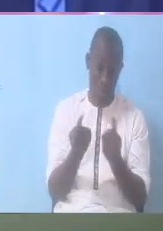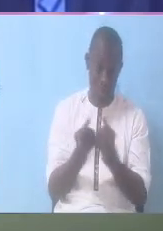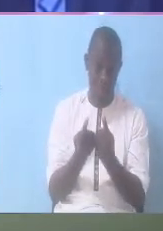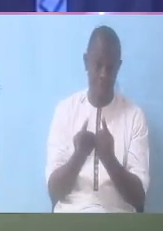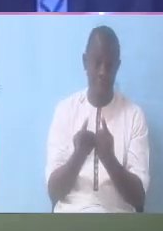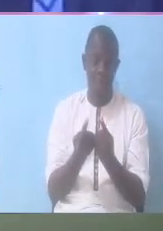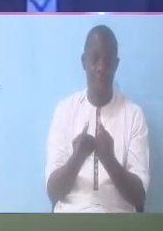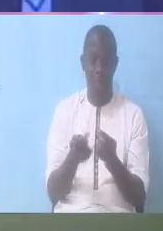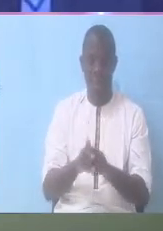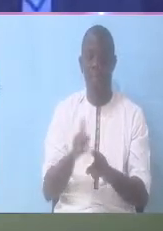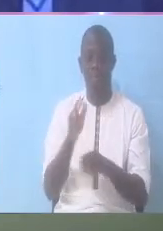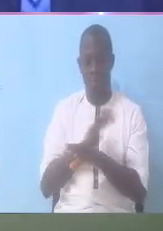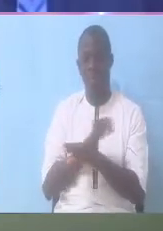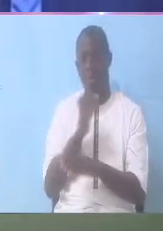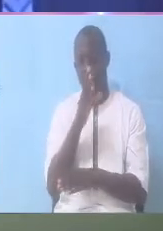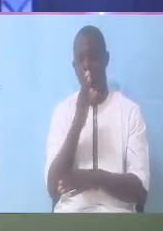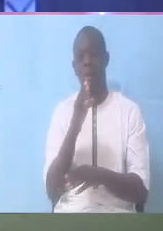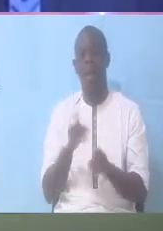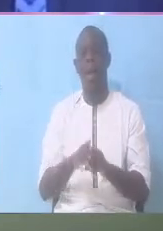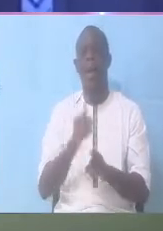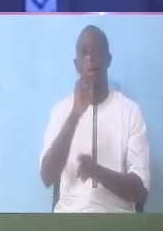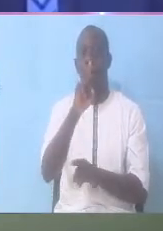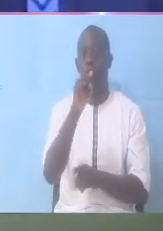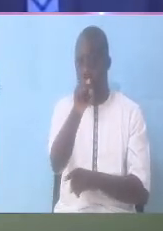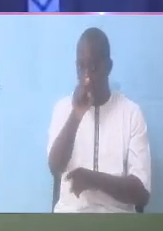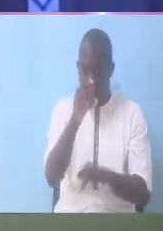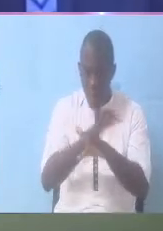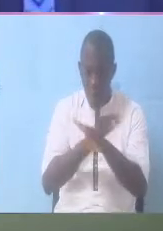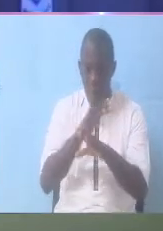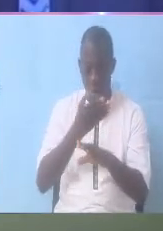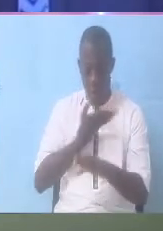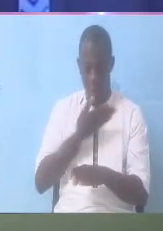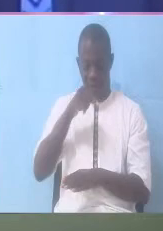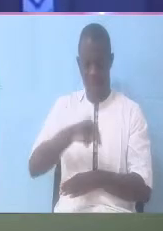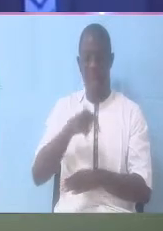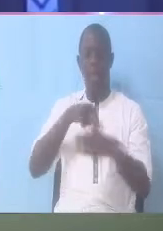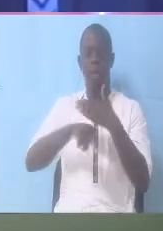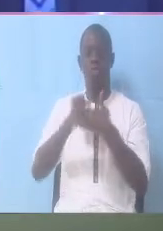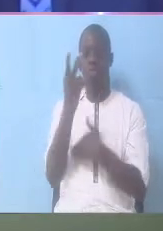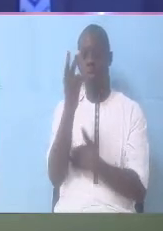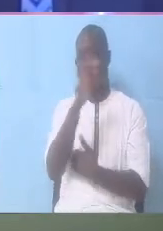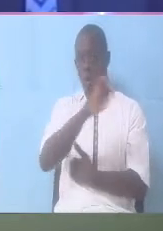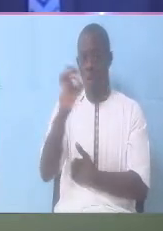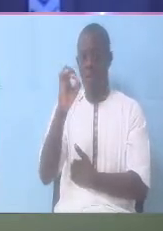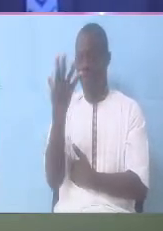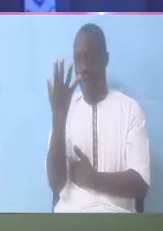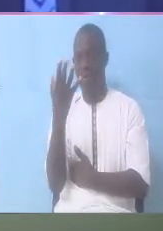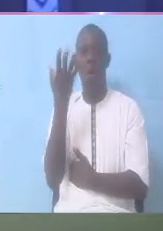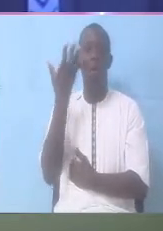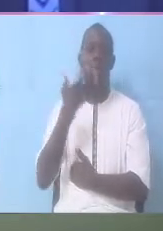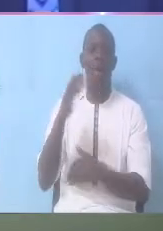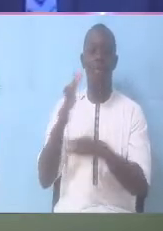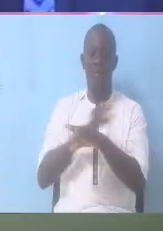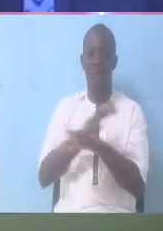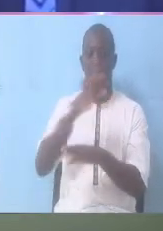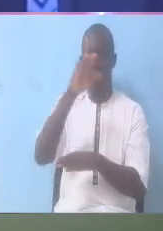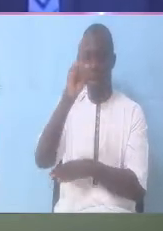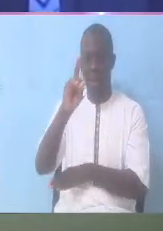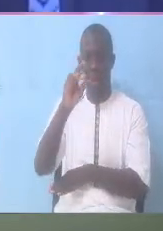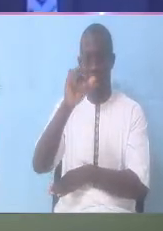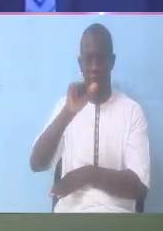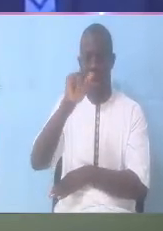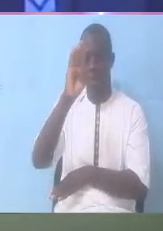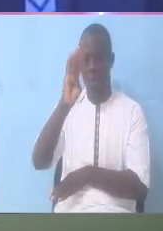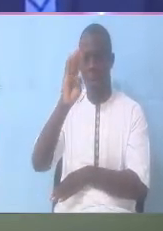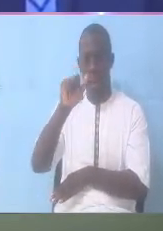Bangkok 2010. But you were here in 2005 when Daba Marena, Ibulo, Alfaba, Aliou